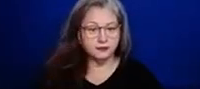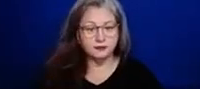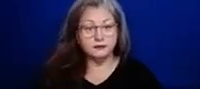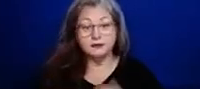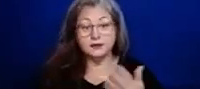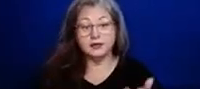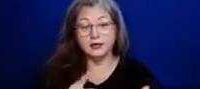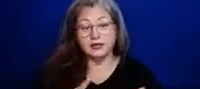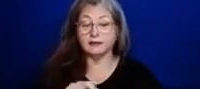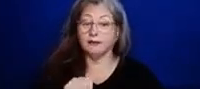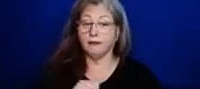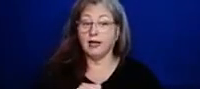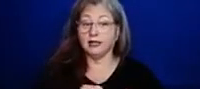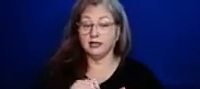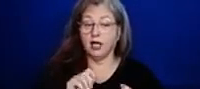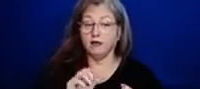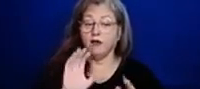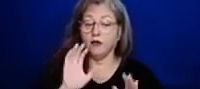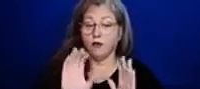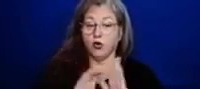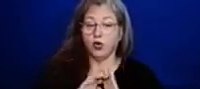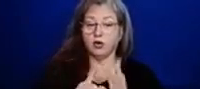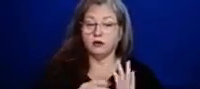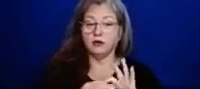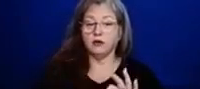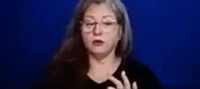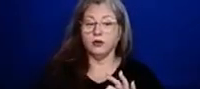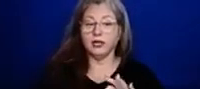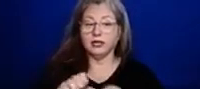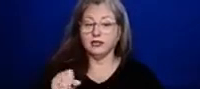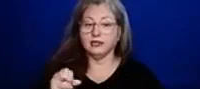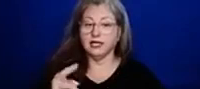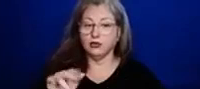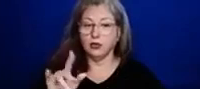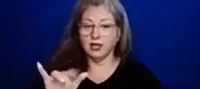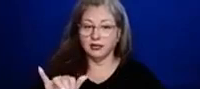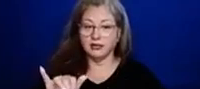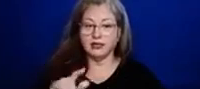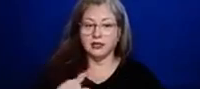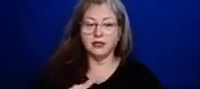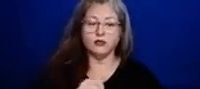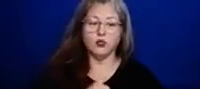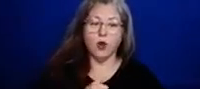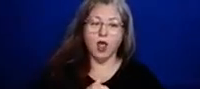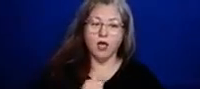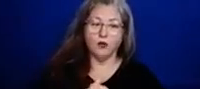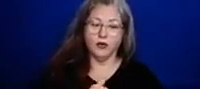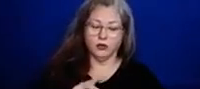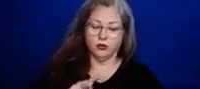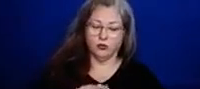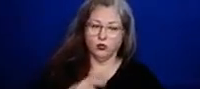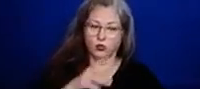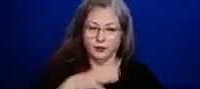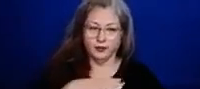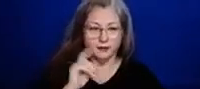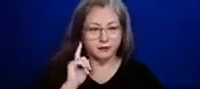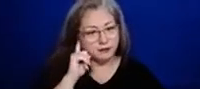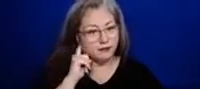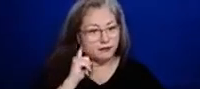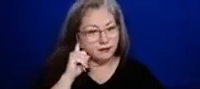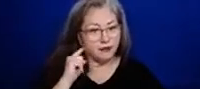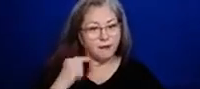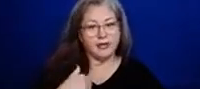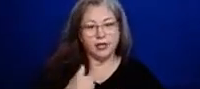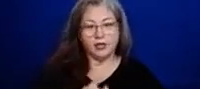This is a self-portrait, and it has to do with sexuality, with love between women. Mm-hmm. So it's me